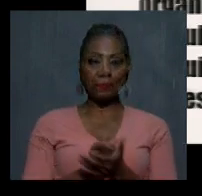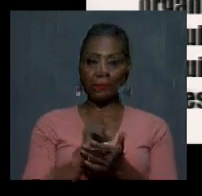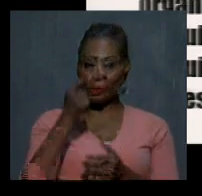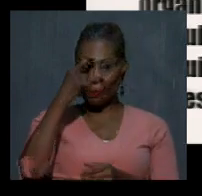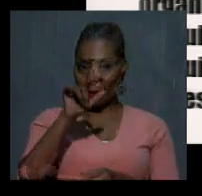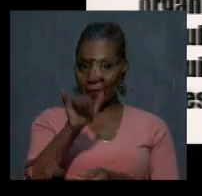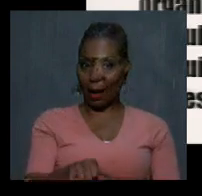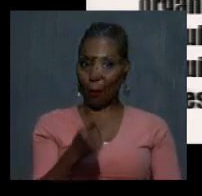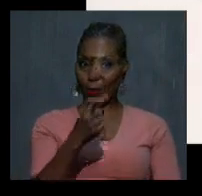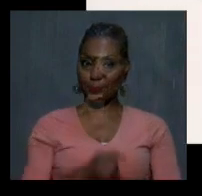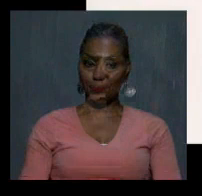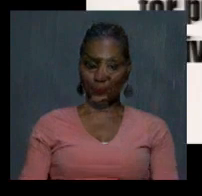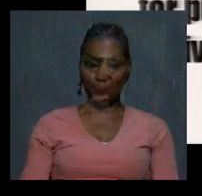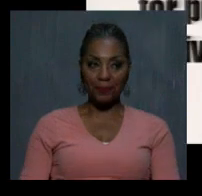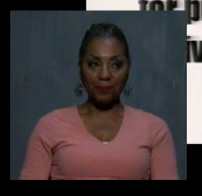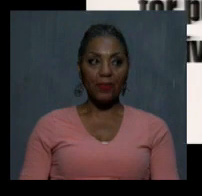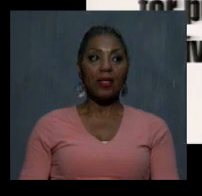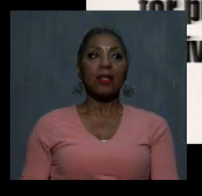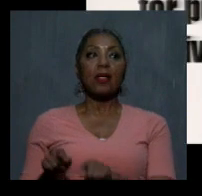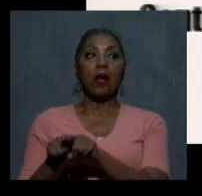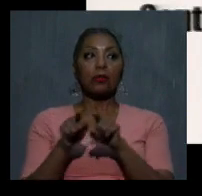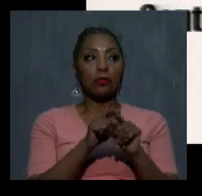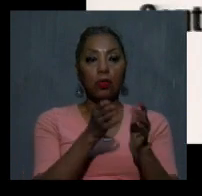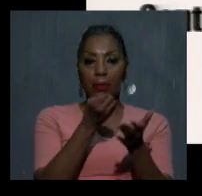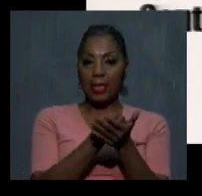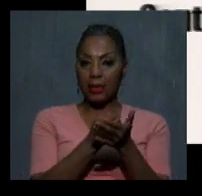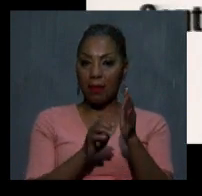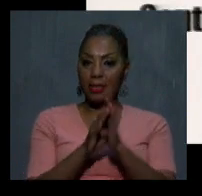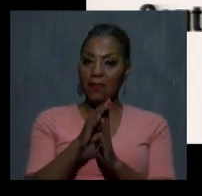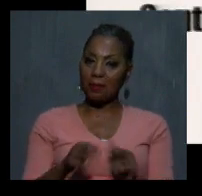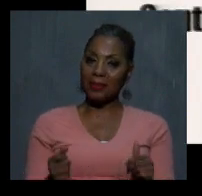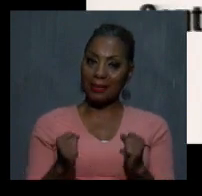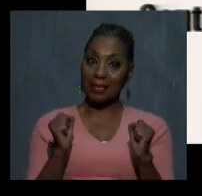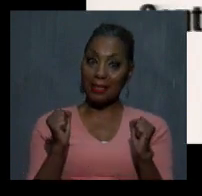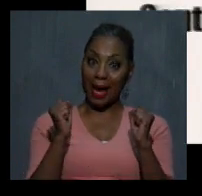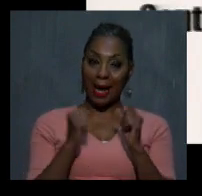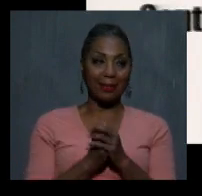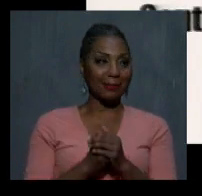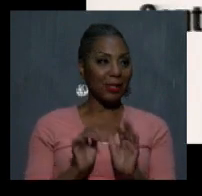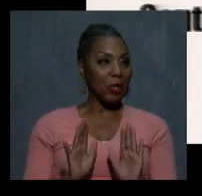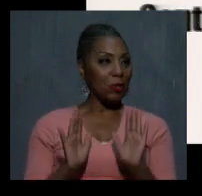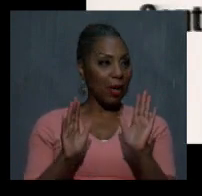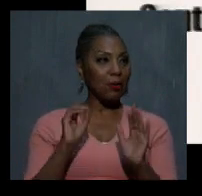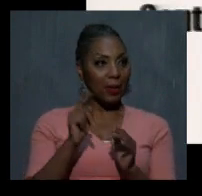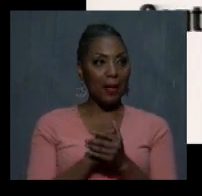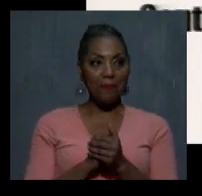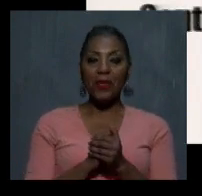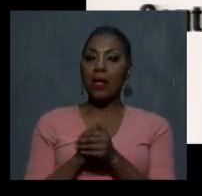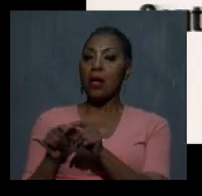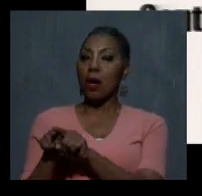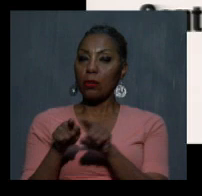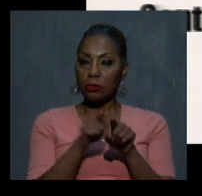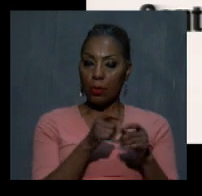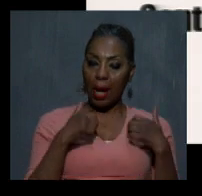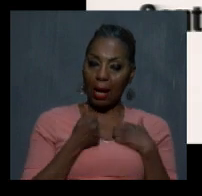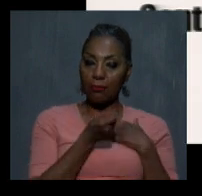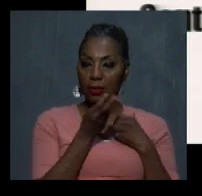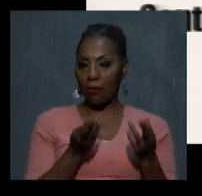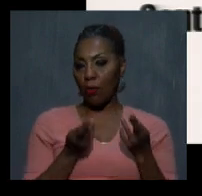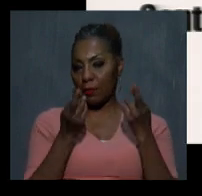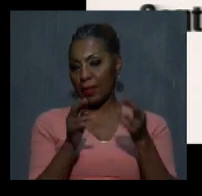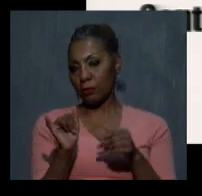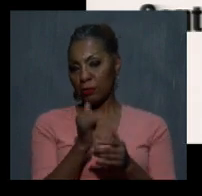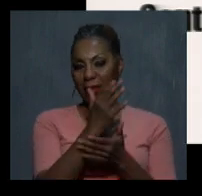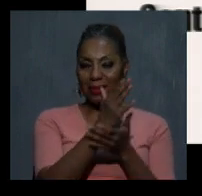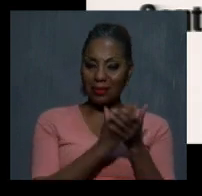one. And then economic development. Yay, great. Okay. So economic development also have a recommendation sessions.